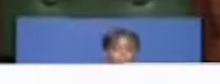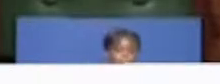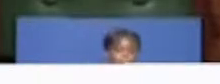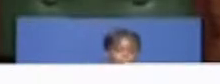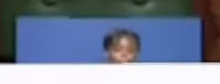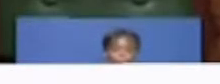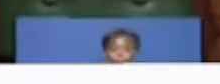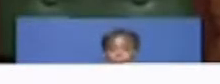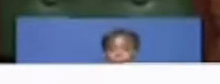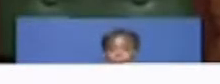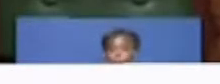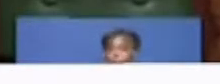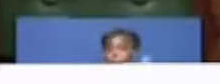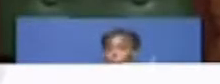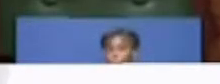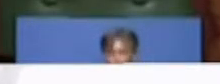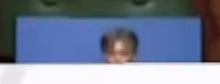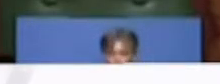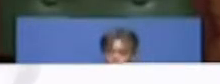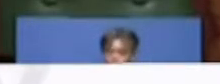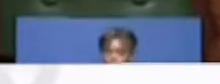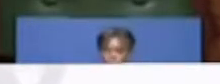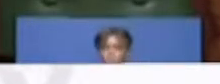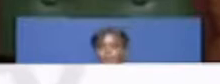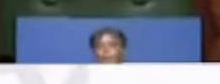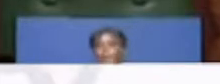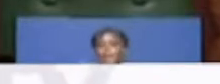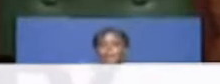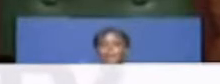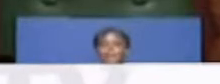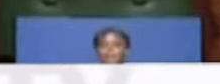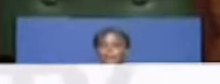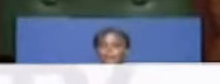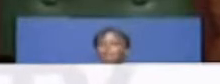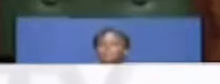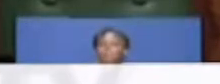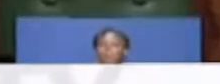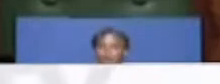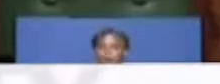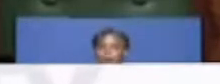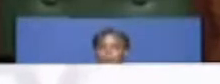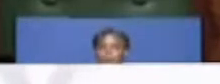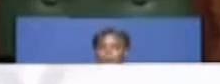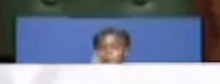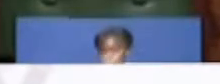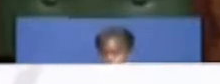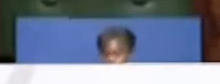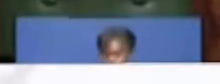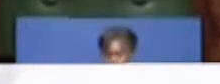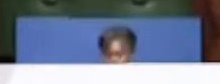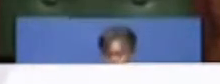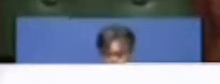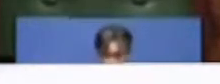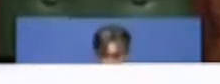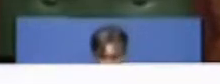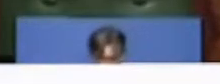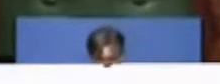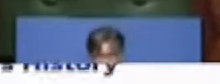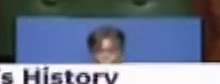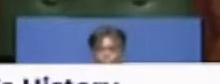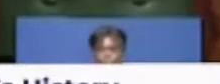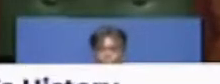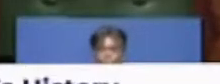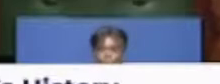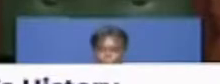the fact that the people of Kenya wanted a constitutional change, but a